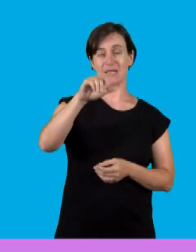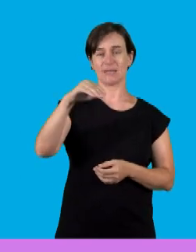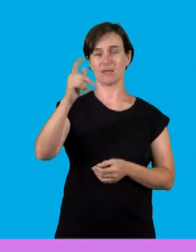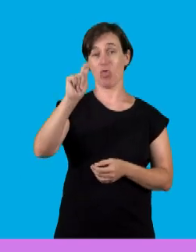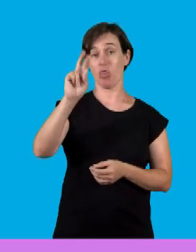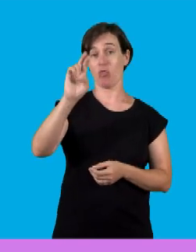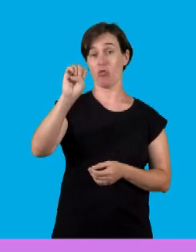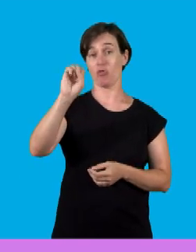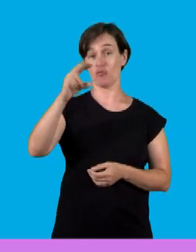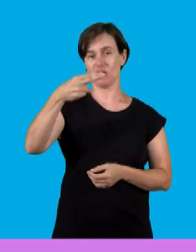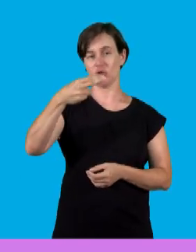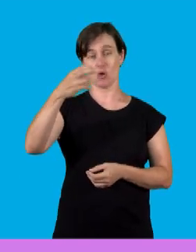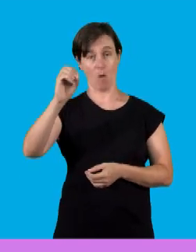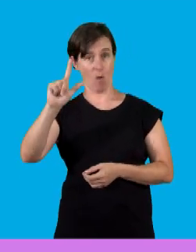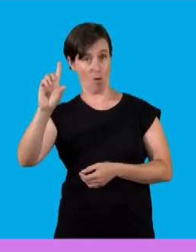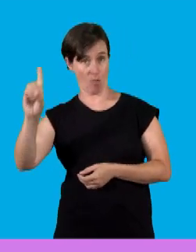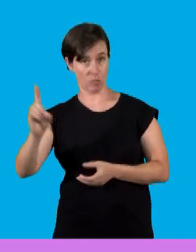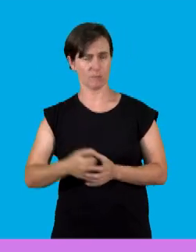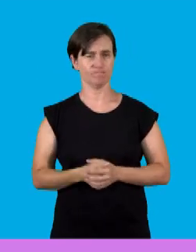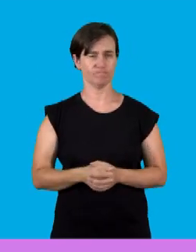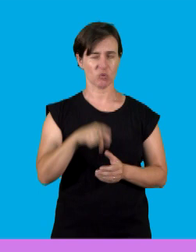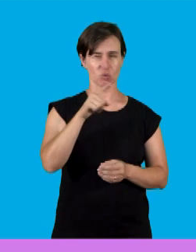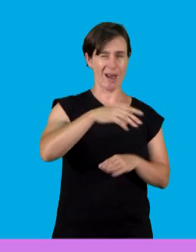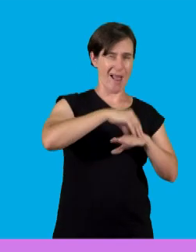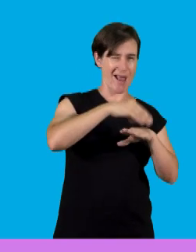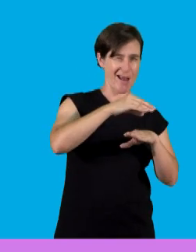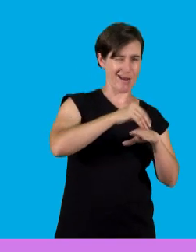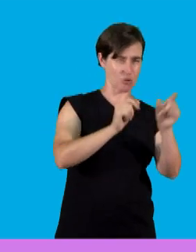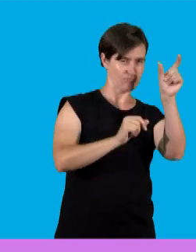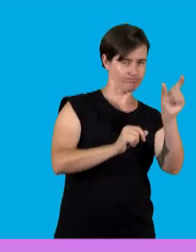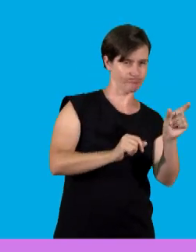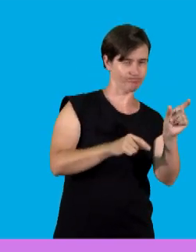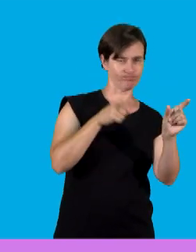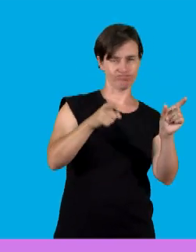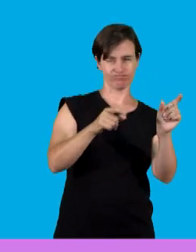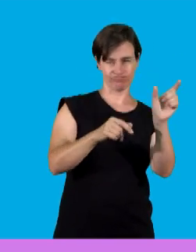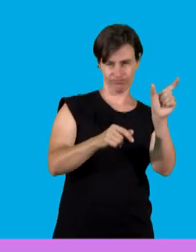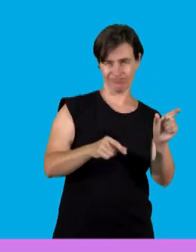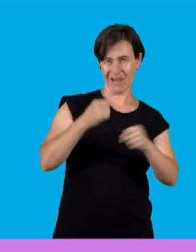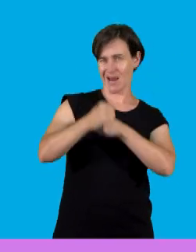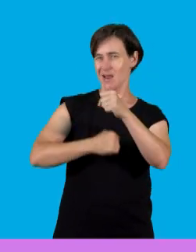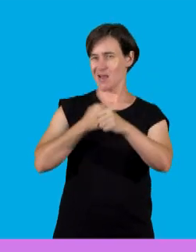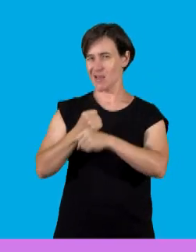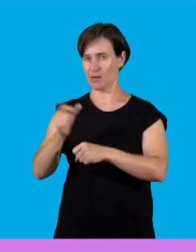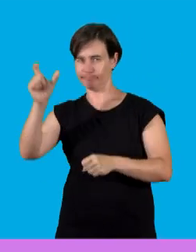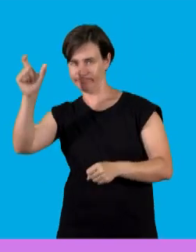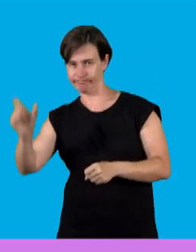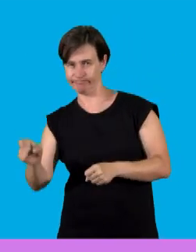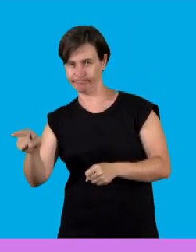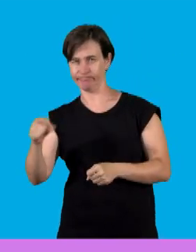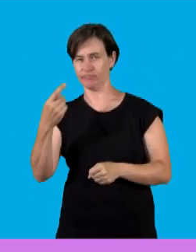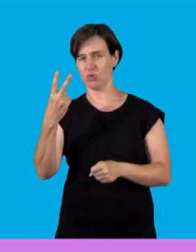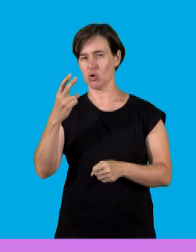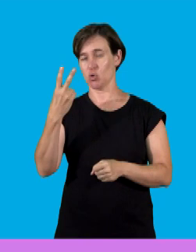We have our age given to us here, under 65. Then the tax year is 2023,